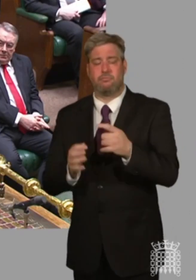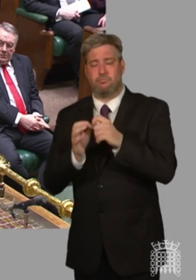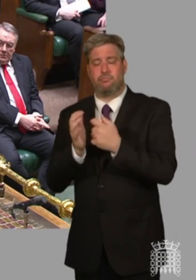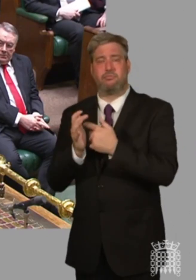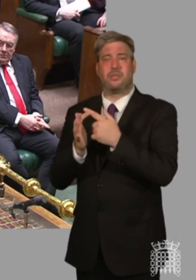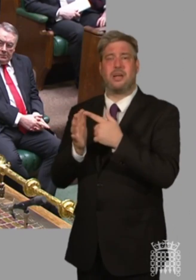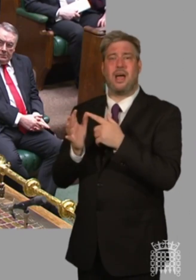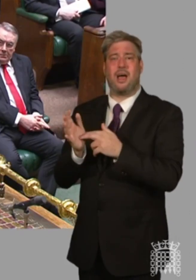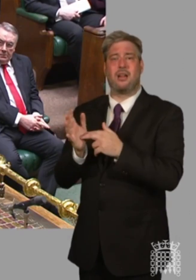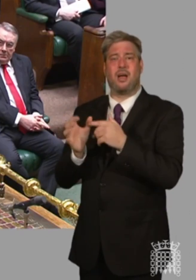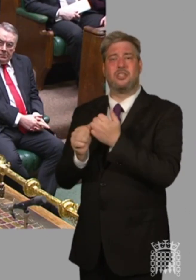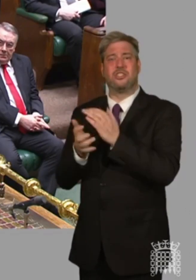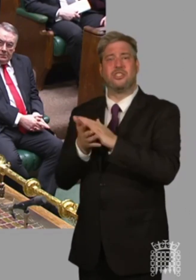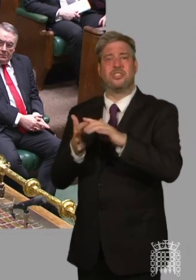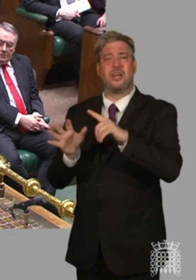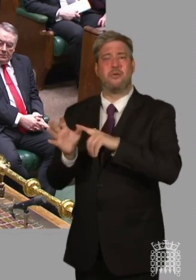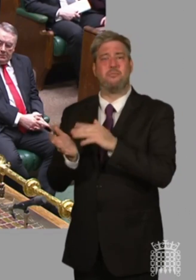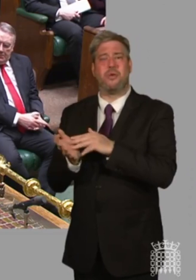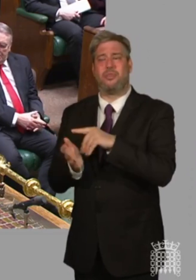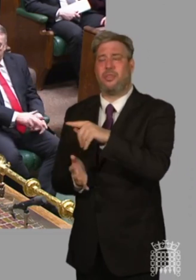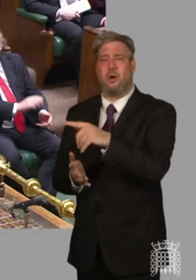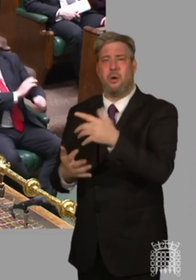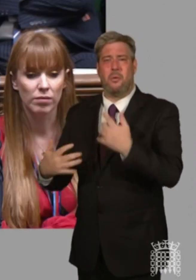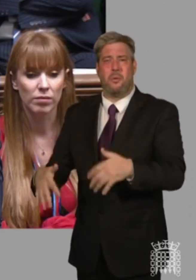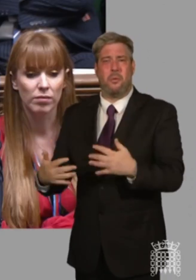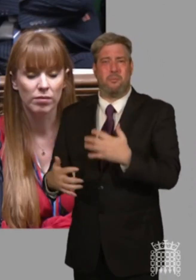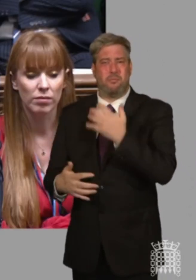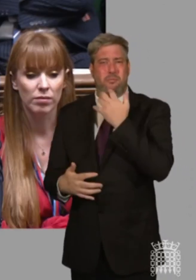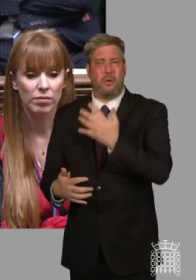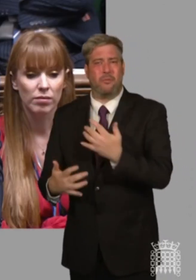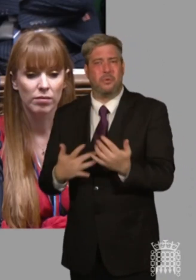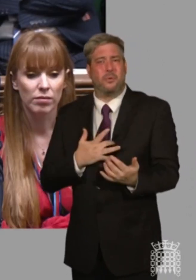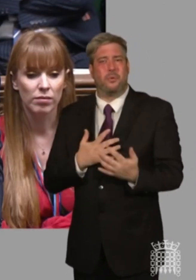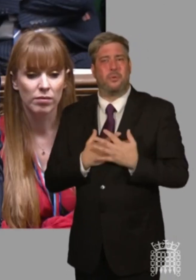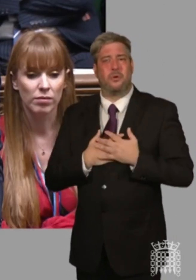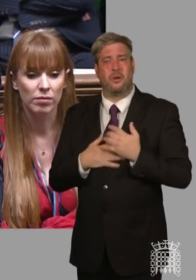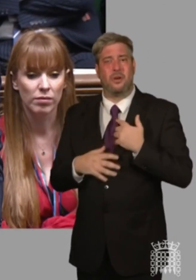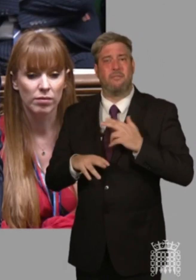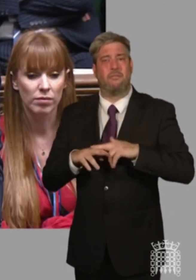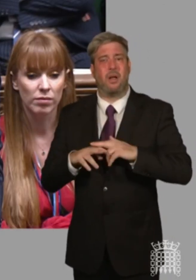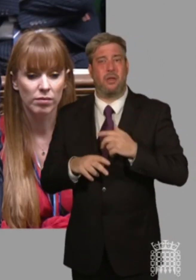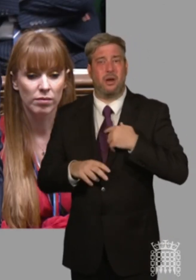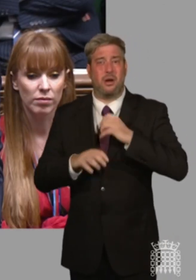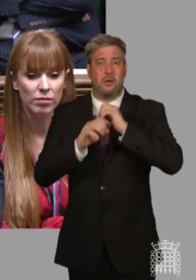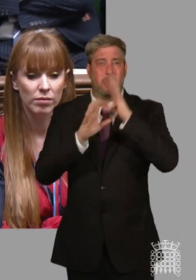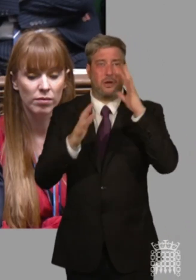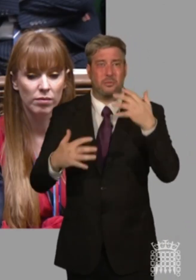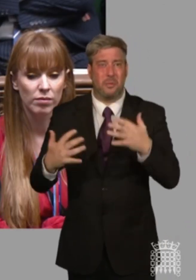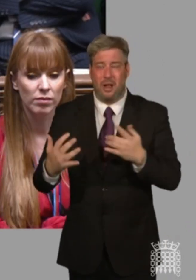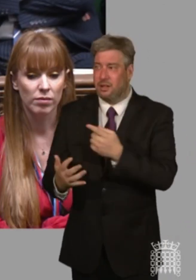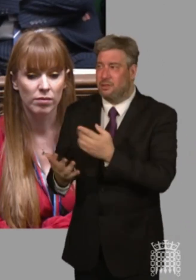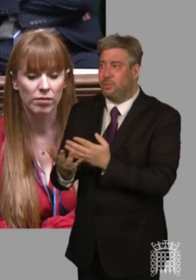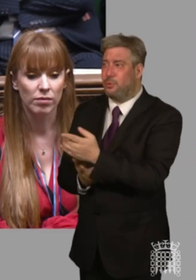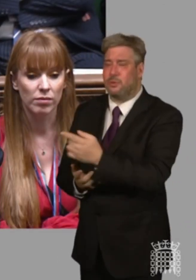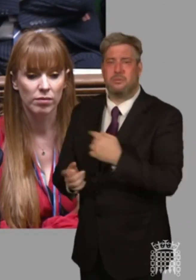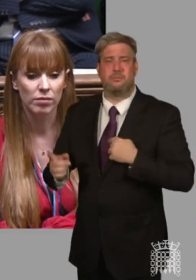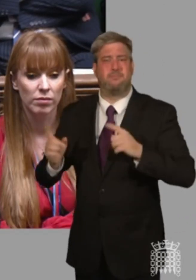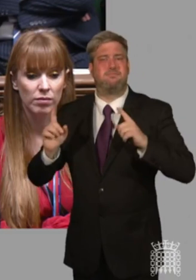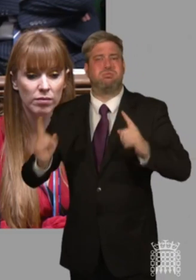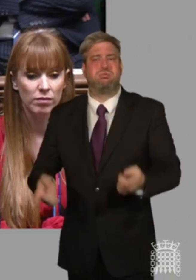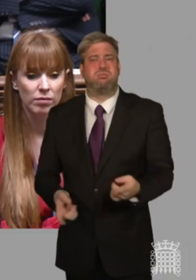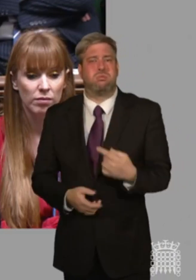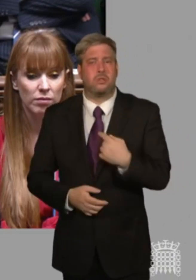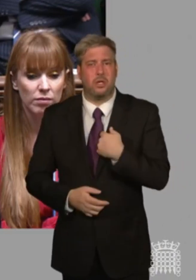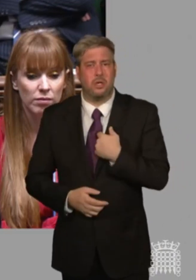Mr. Speaker, a year ago, the Prime Minister promised to bring NHS waiting lists down. Isn't he glad